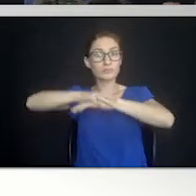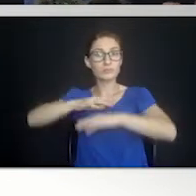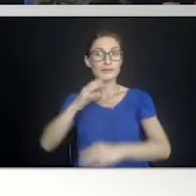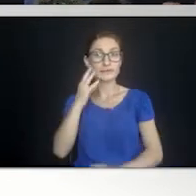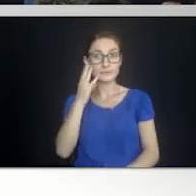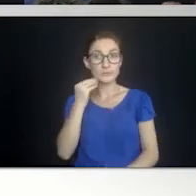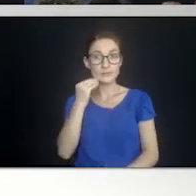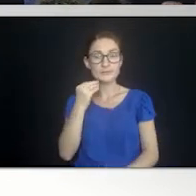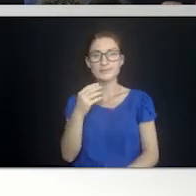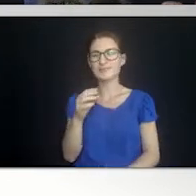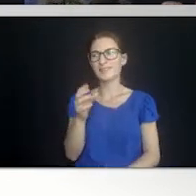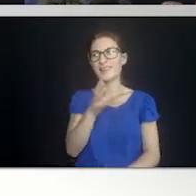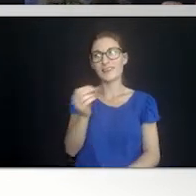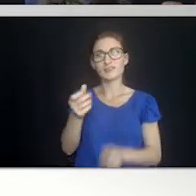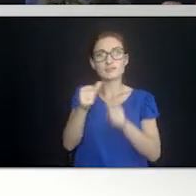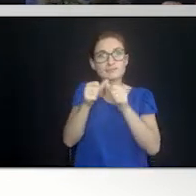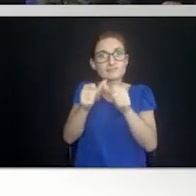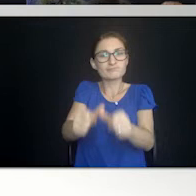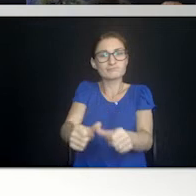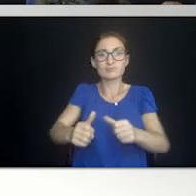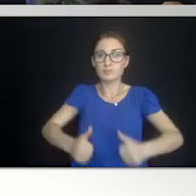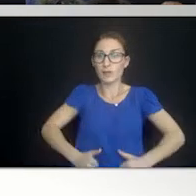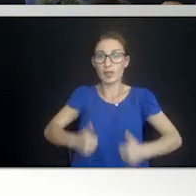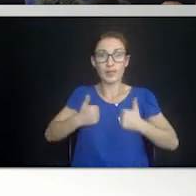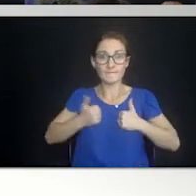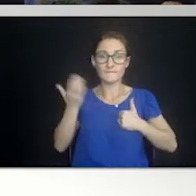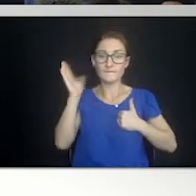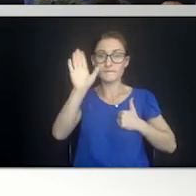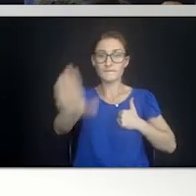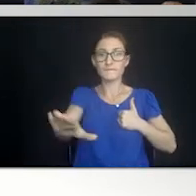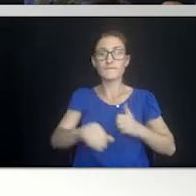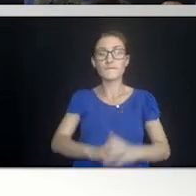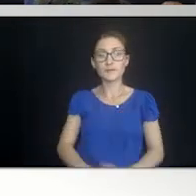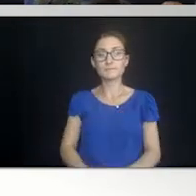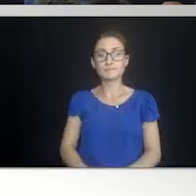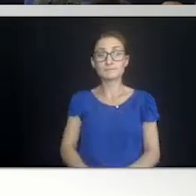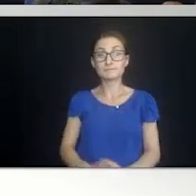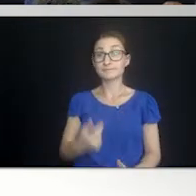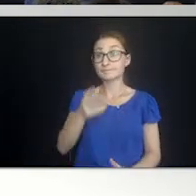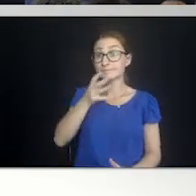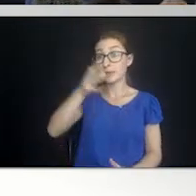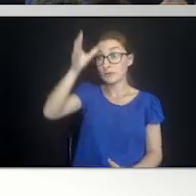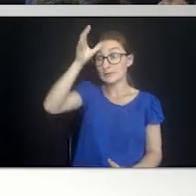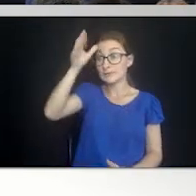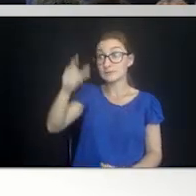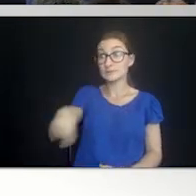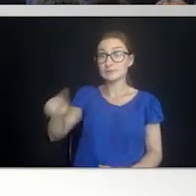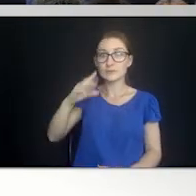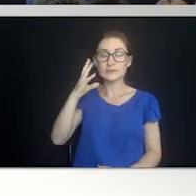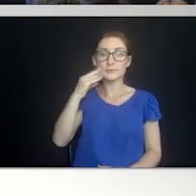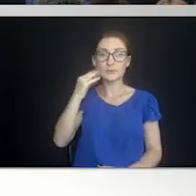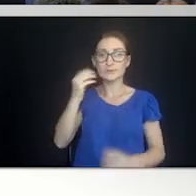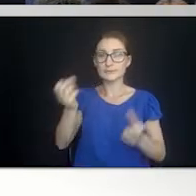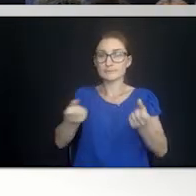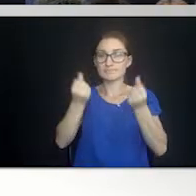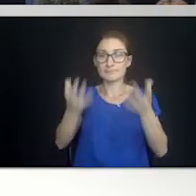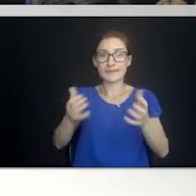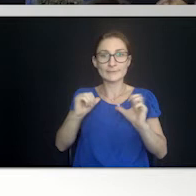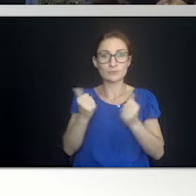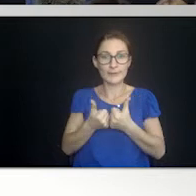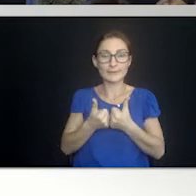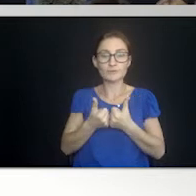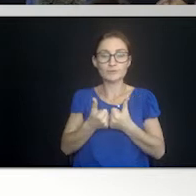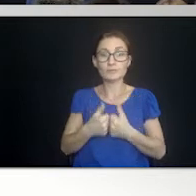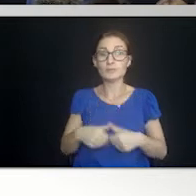and it's a lifelong journey, and parents experience many challenges. There's